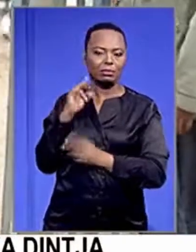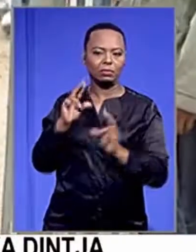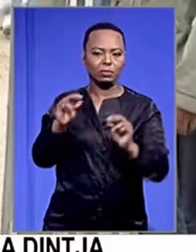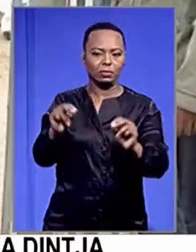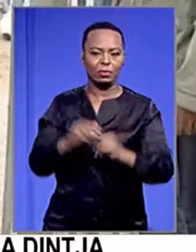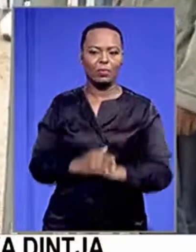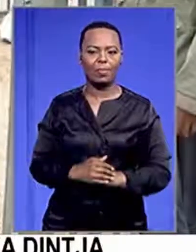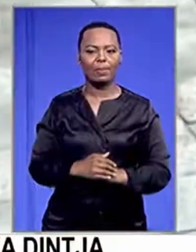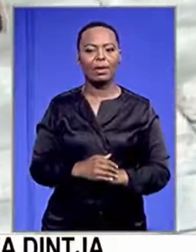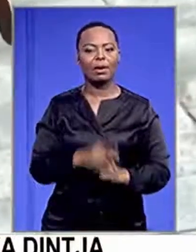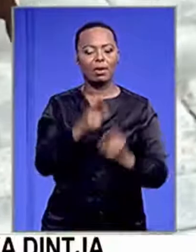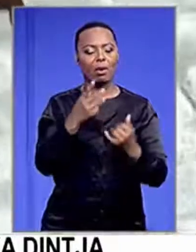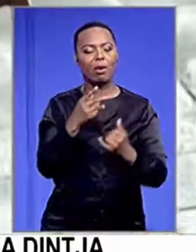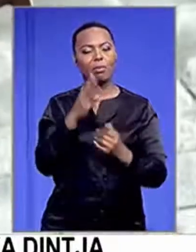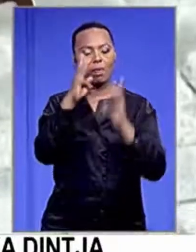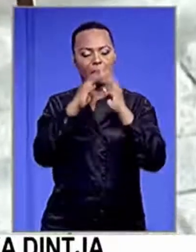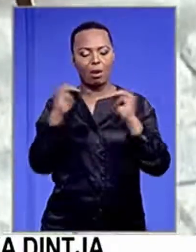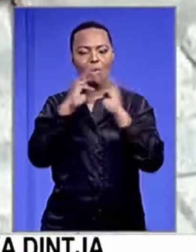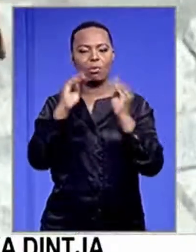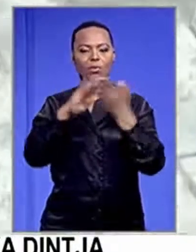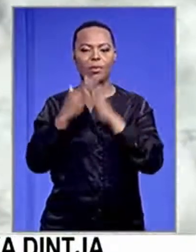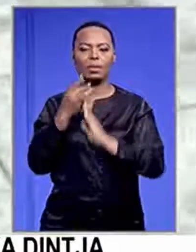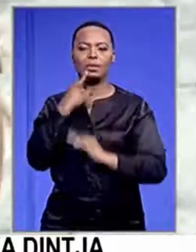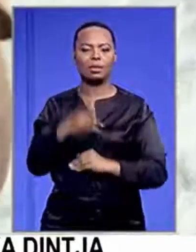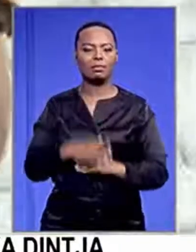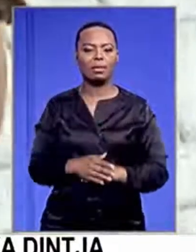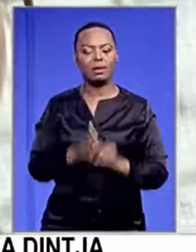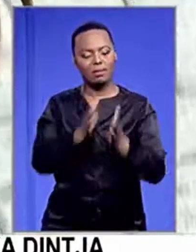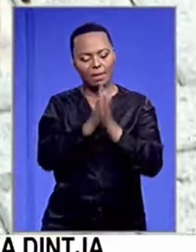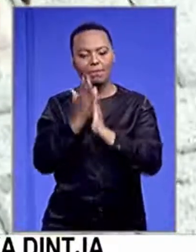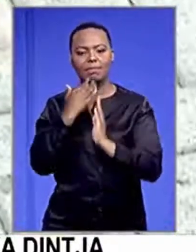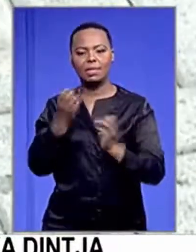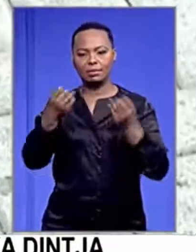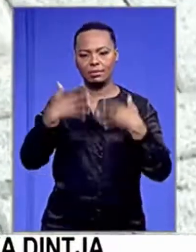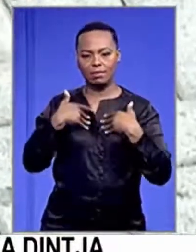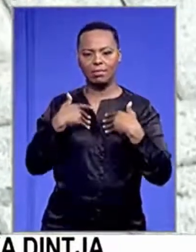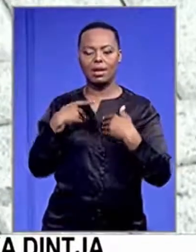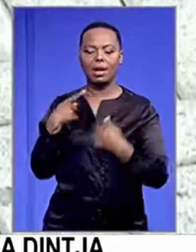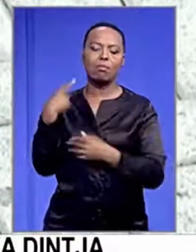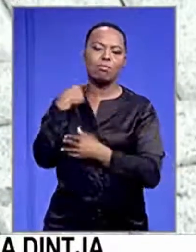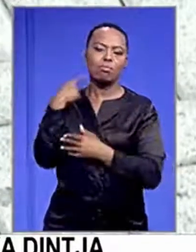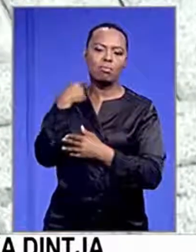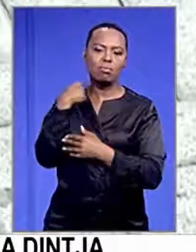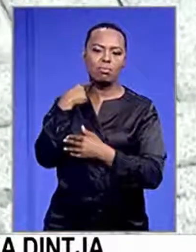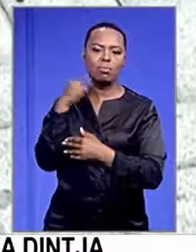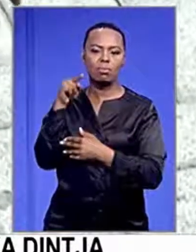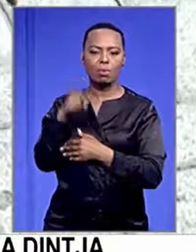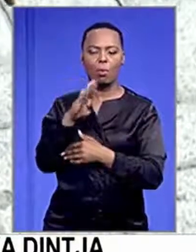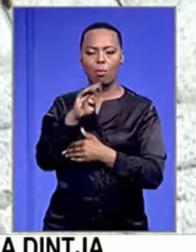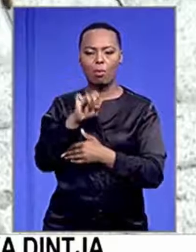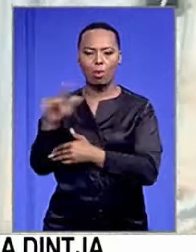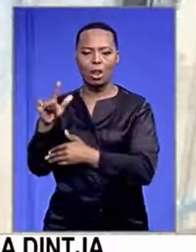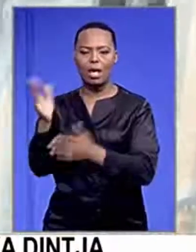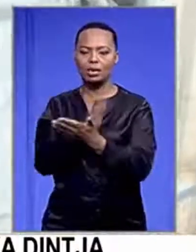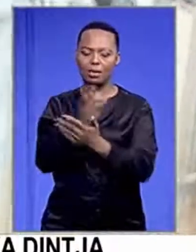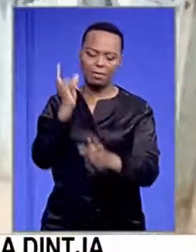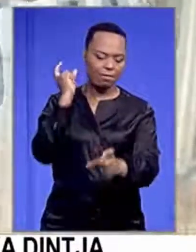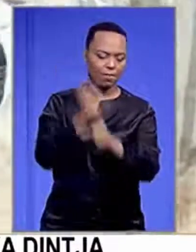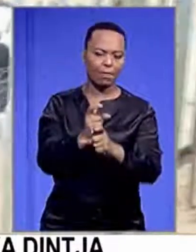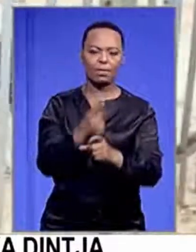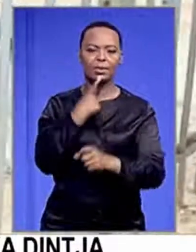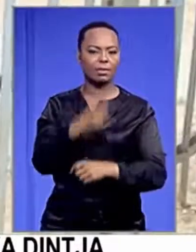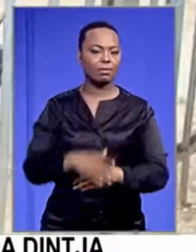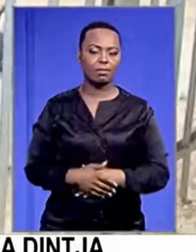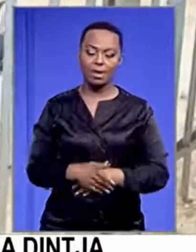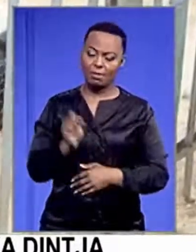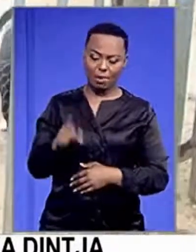kupo ya manga unmetro, khuribayse dipolo kolo za boone kwa SPCA. Ba ahi bangwe bwone pa khanine kan kaya fa patroka